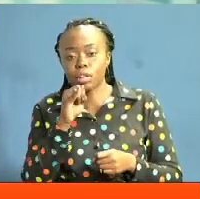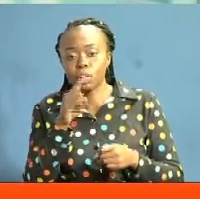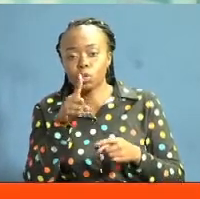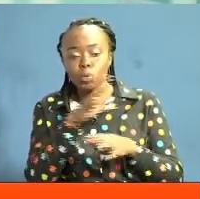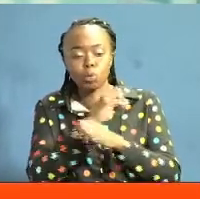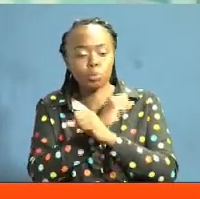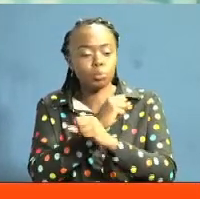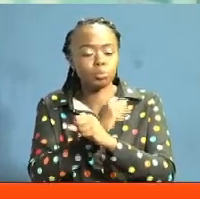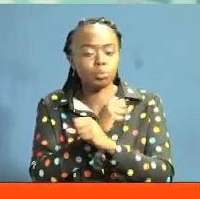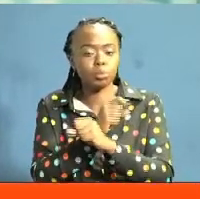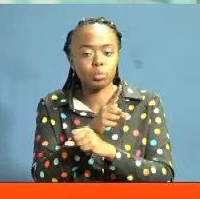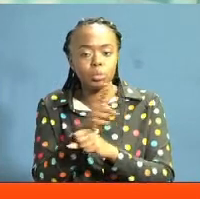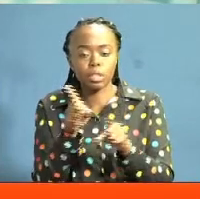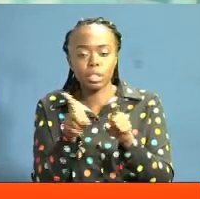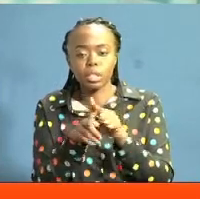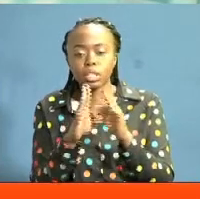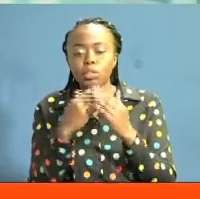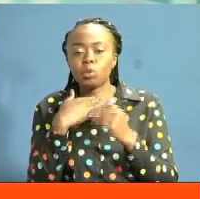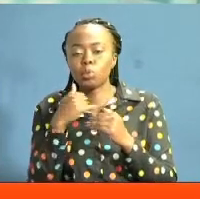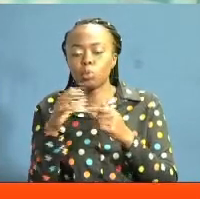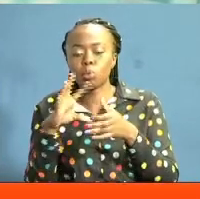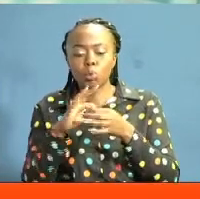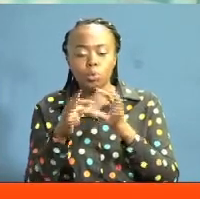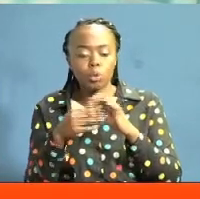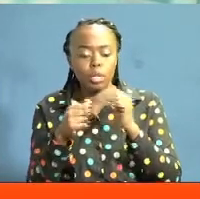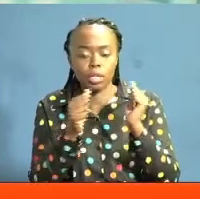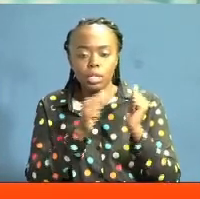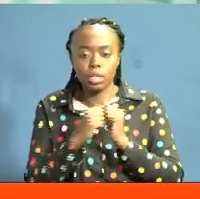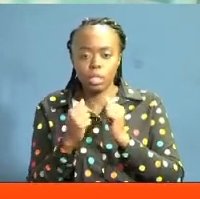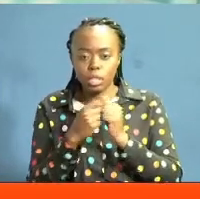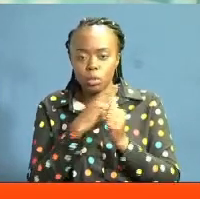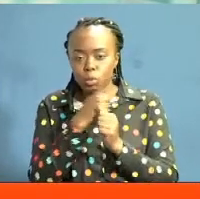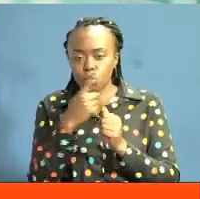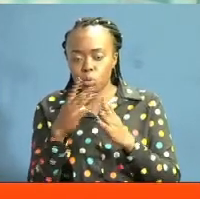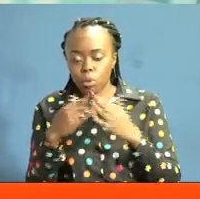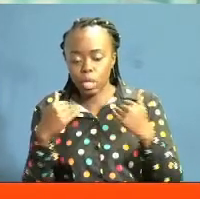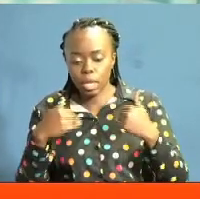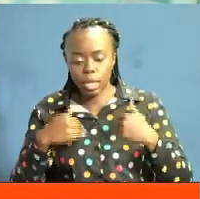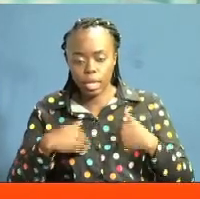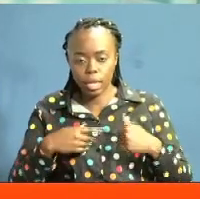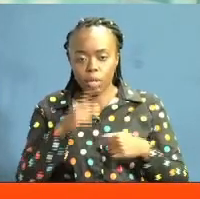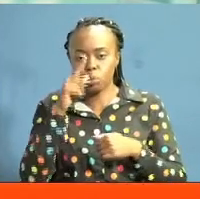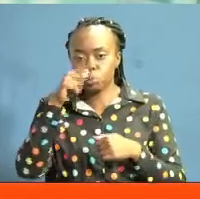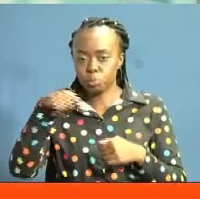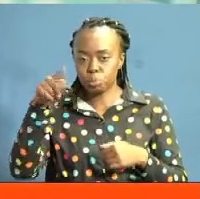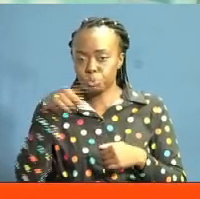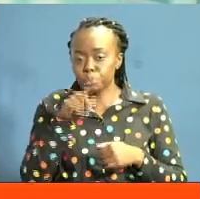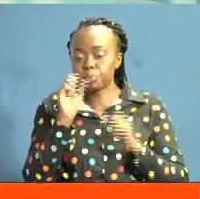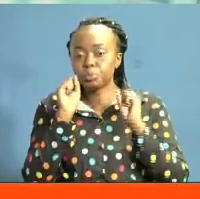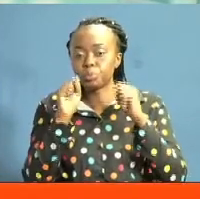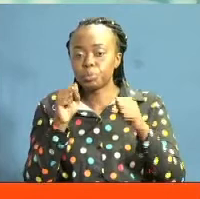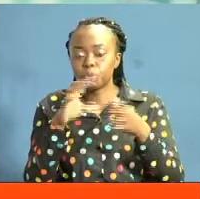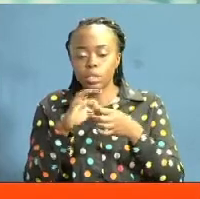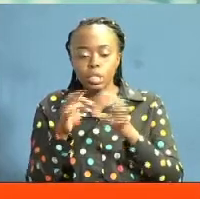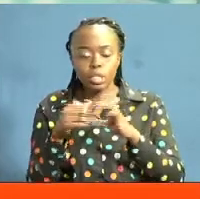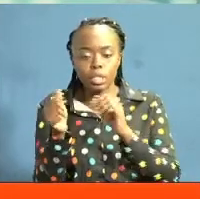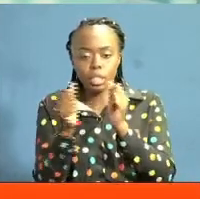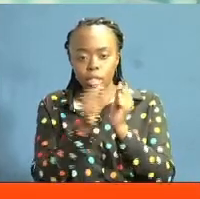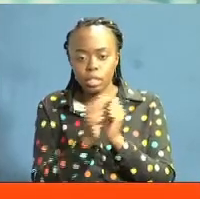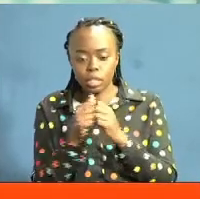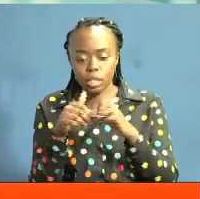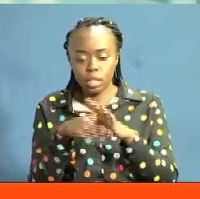protect you, and mommy wants to connect with you. Mommy has to correct you so that we can be able to cooperate together in